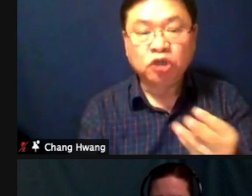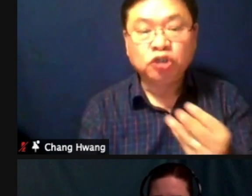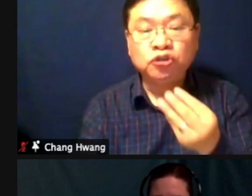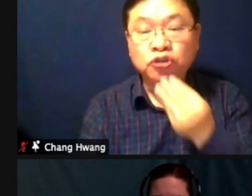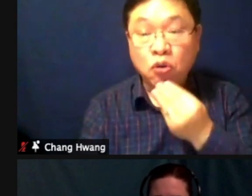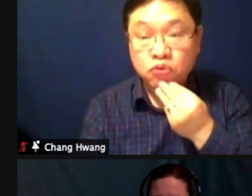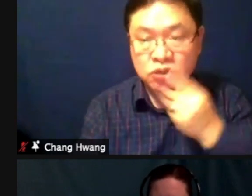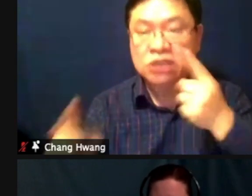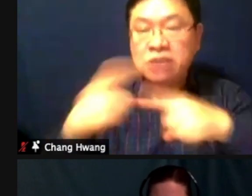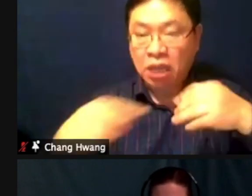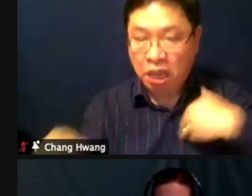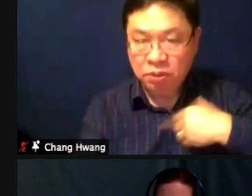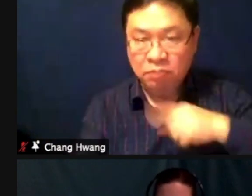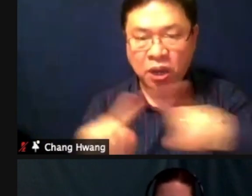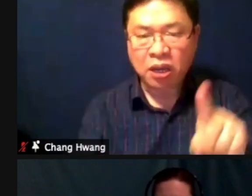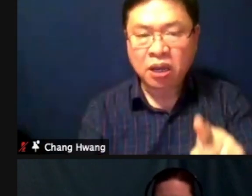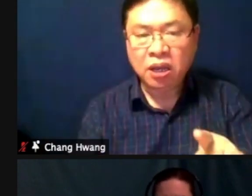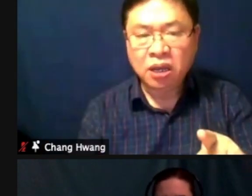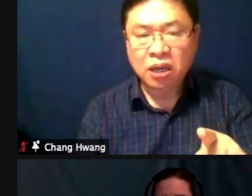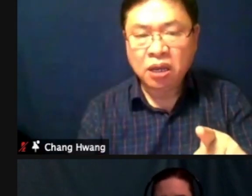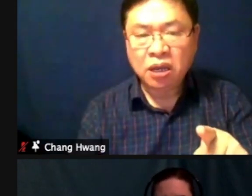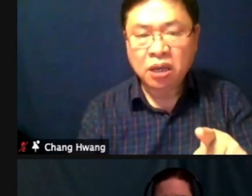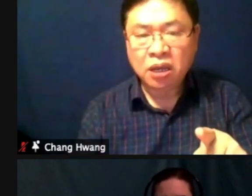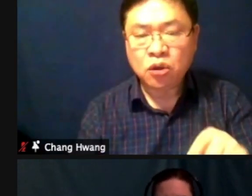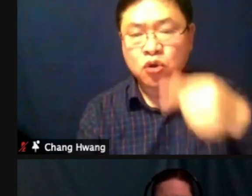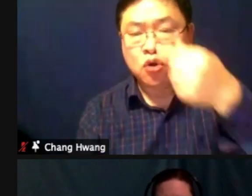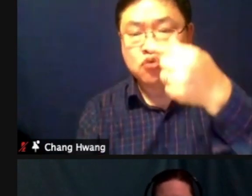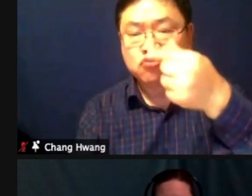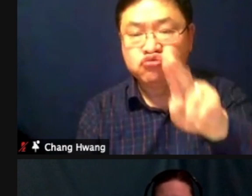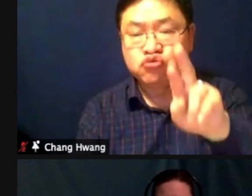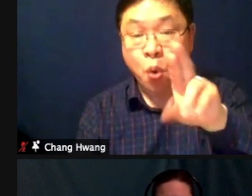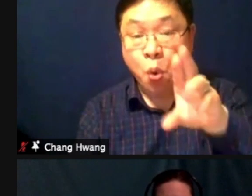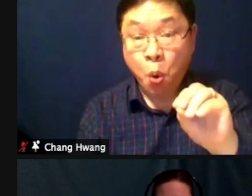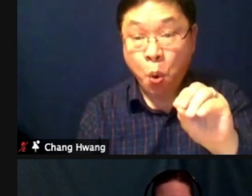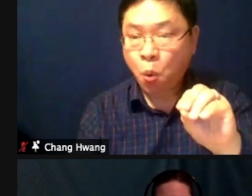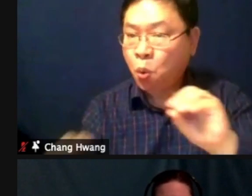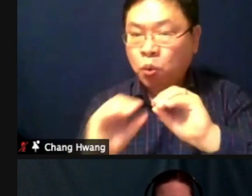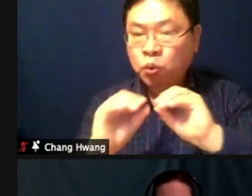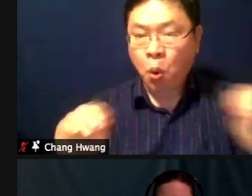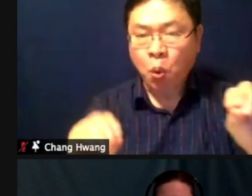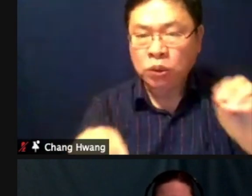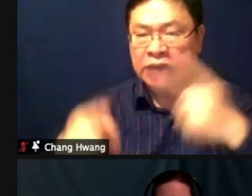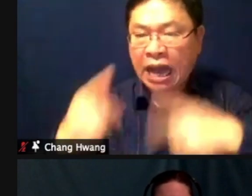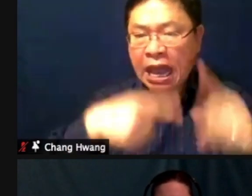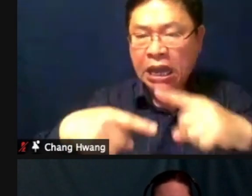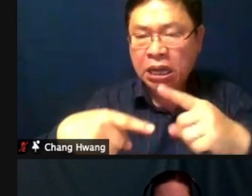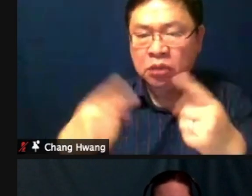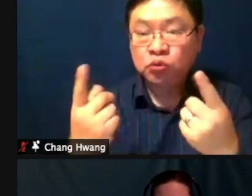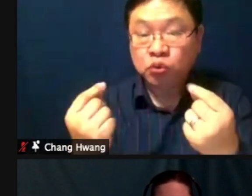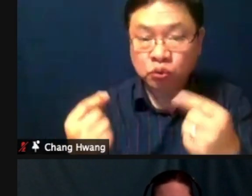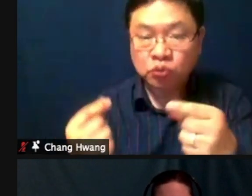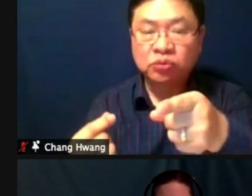So there are brackets and then the hash sign. So Seoul has a sign, but Guro has no